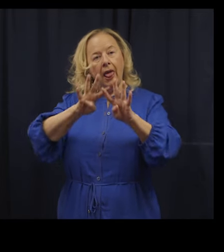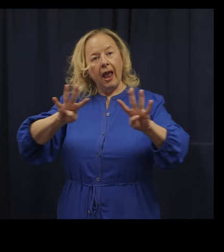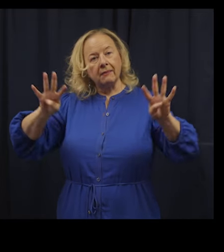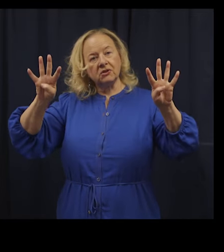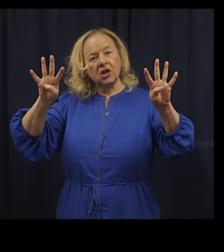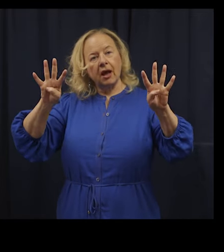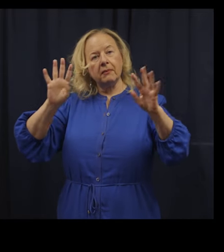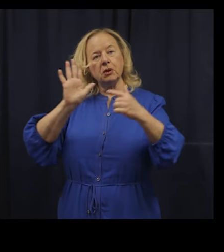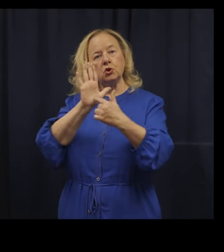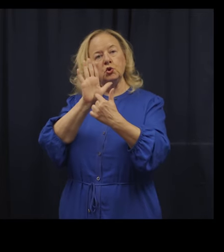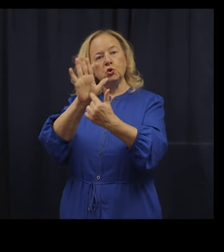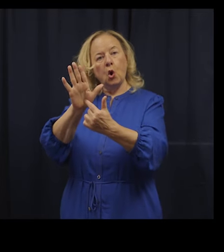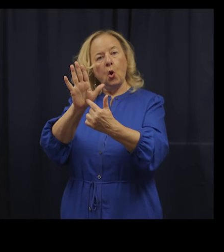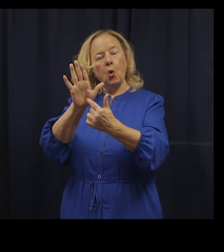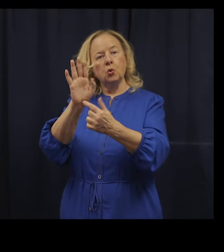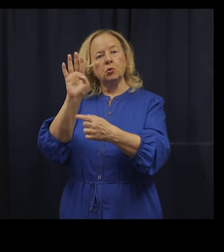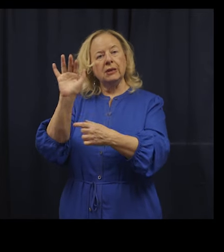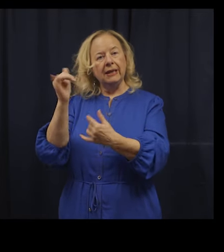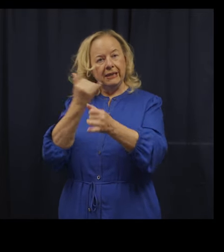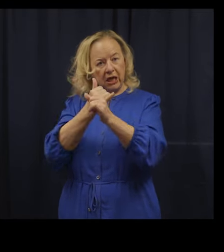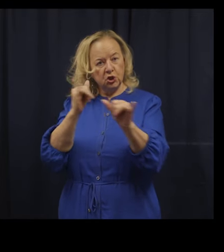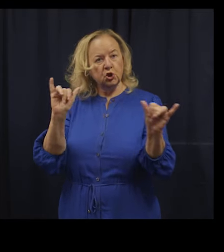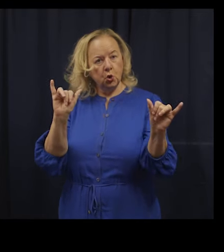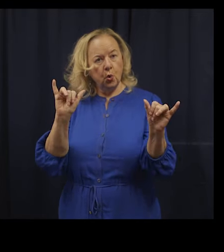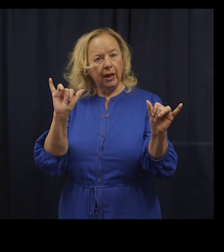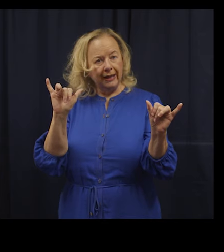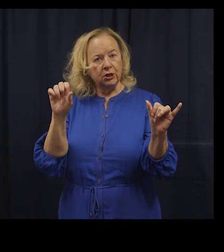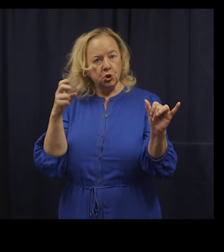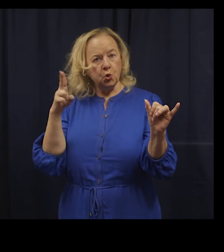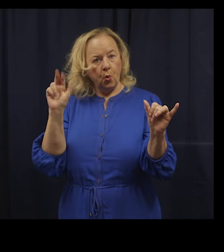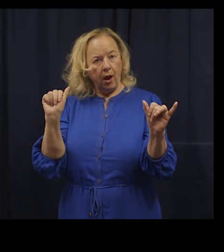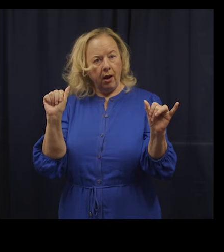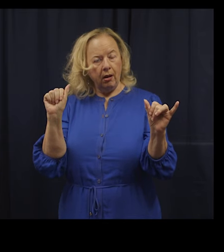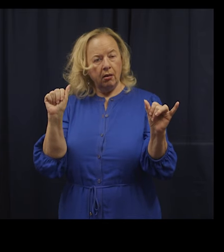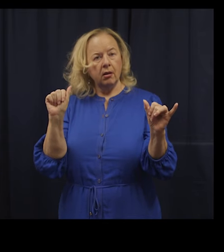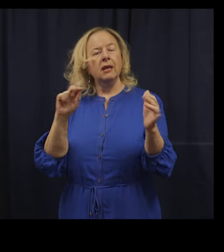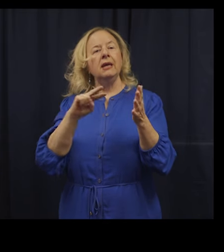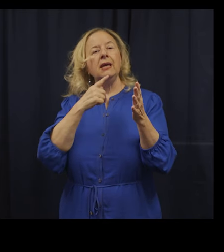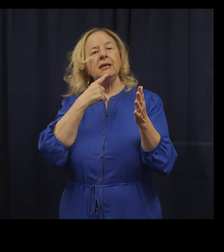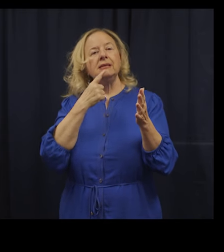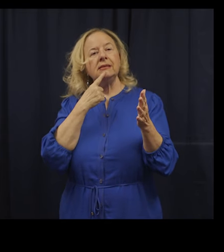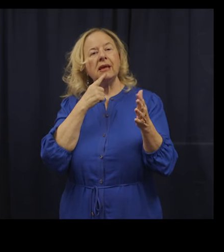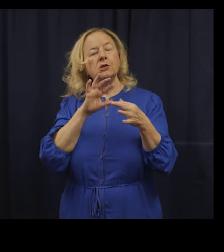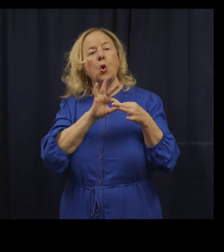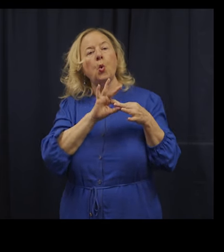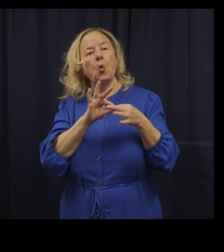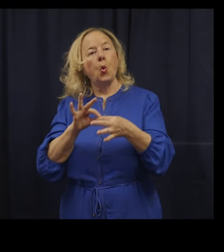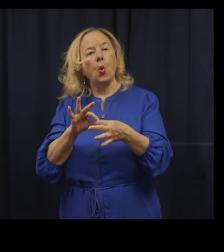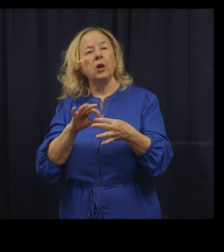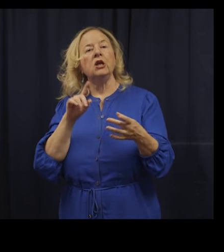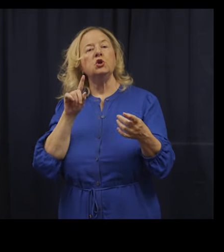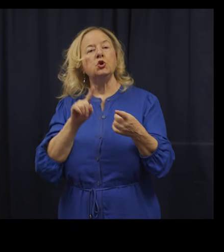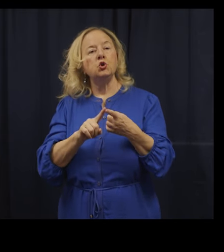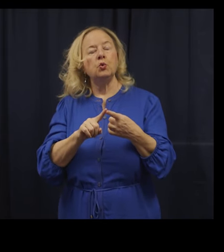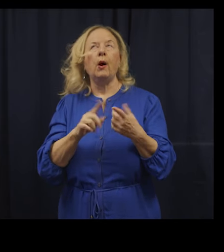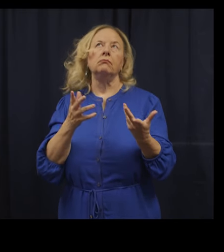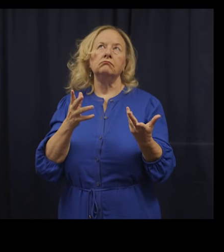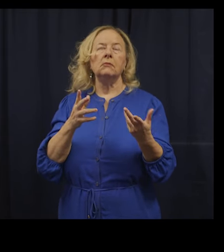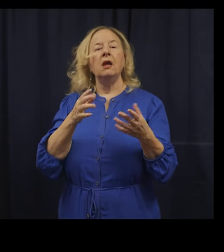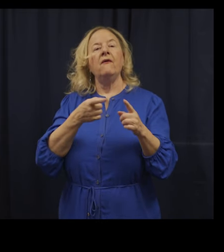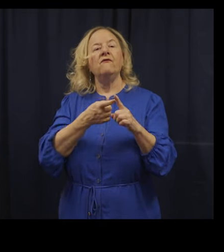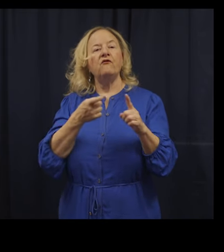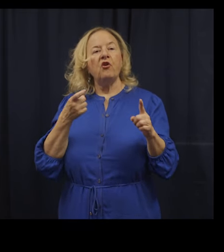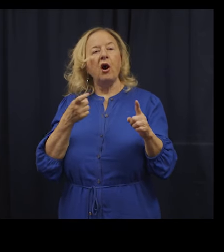Yeshua. And then what do we have here? It says, according to, it says, from